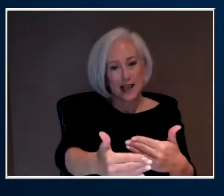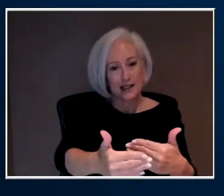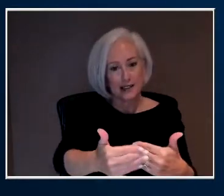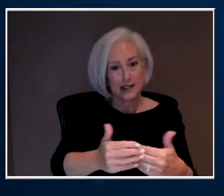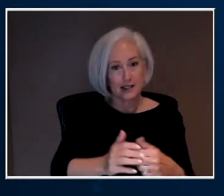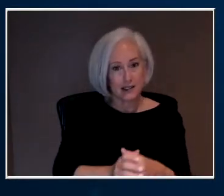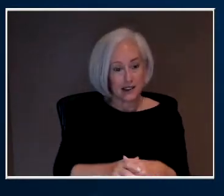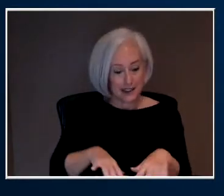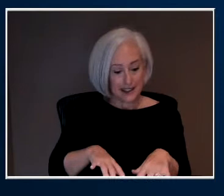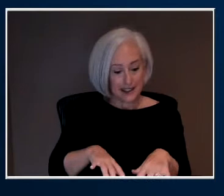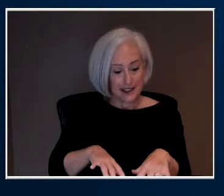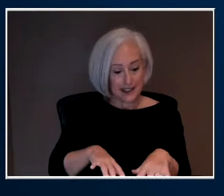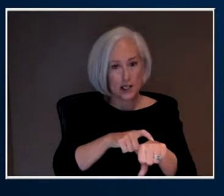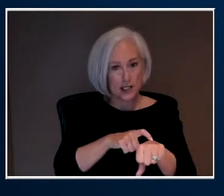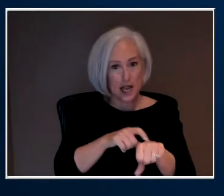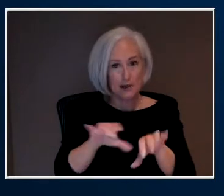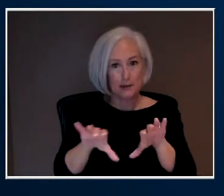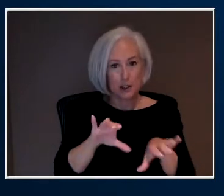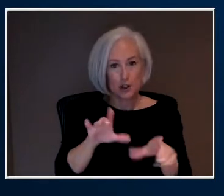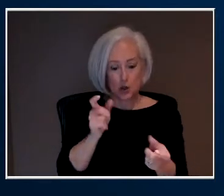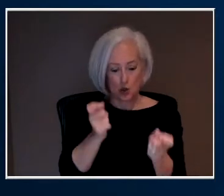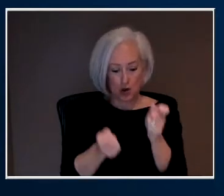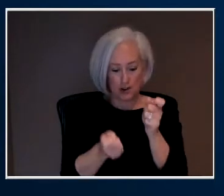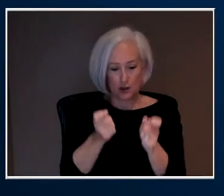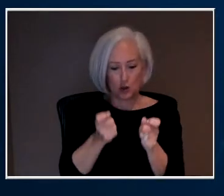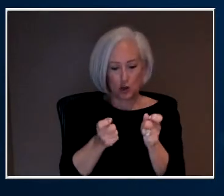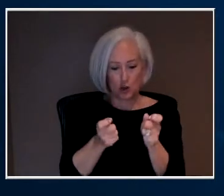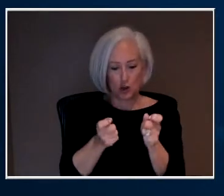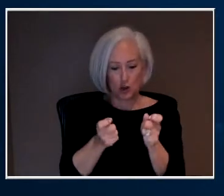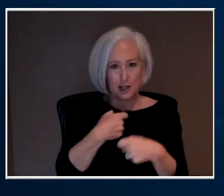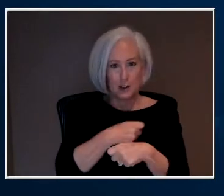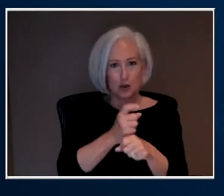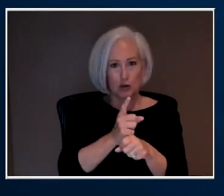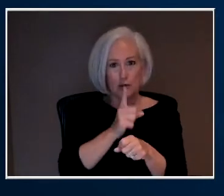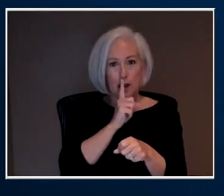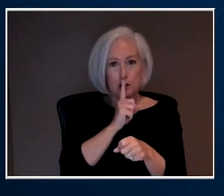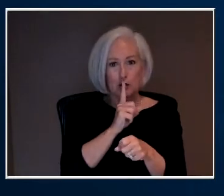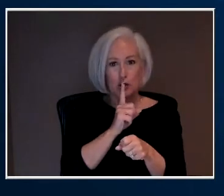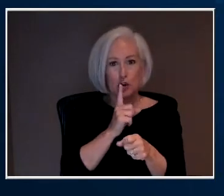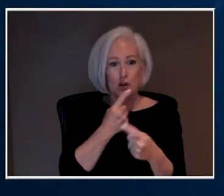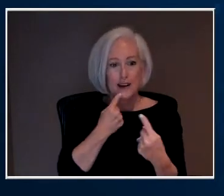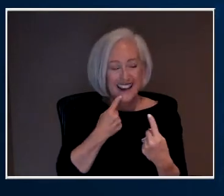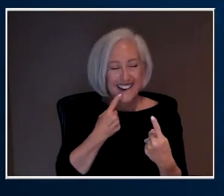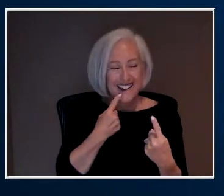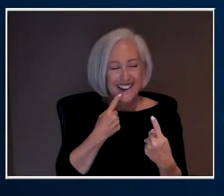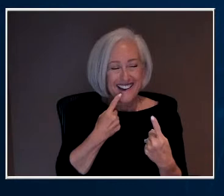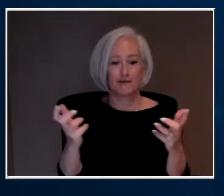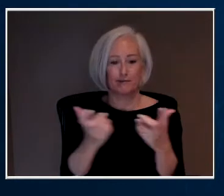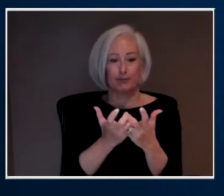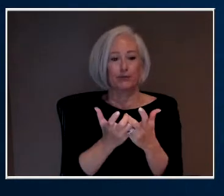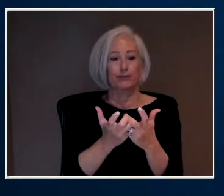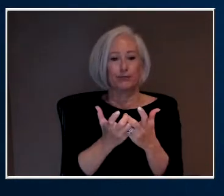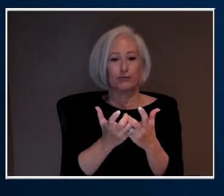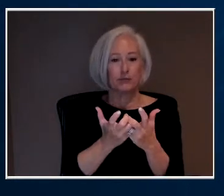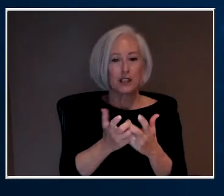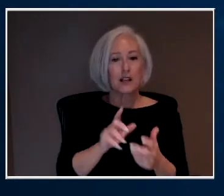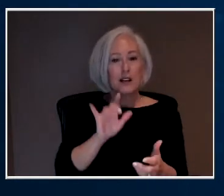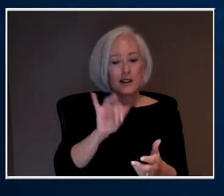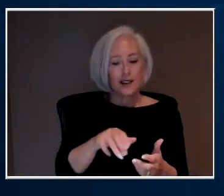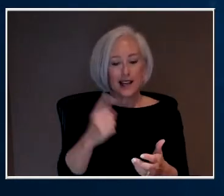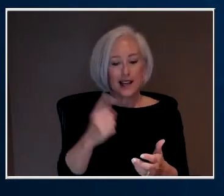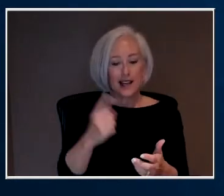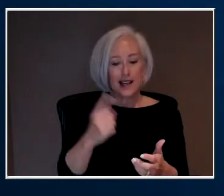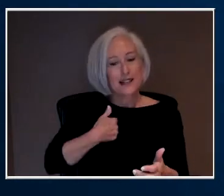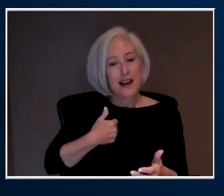takes a long time to do the adjustments so that it's really effective. And it's something that requires